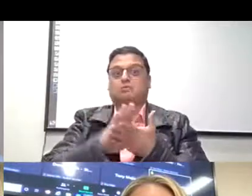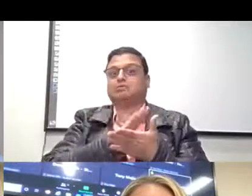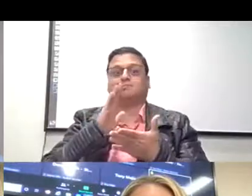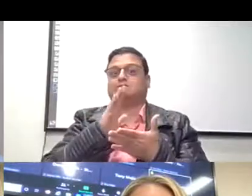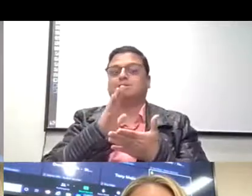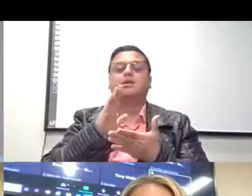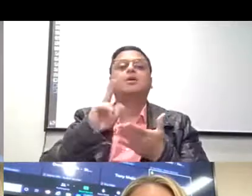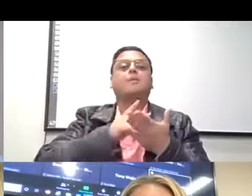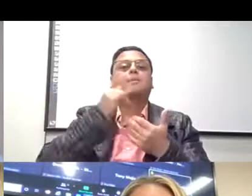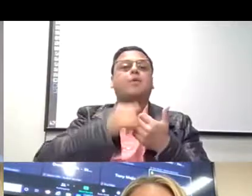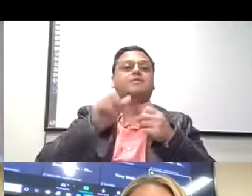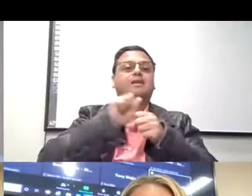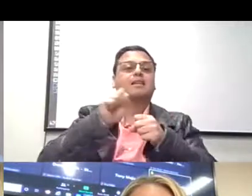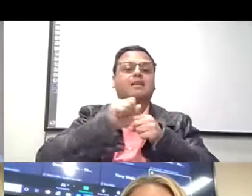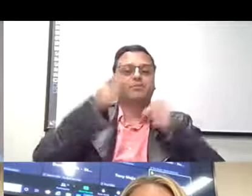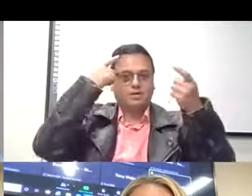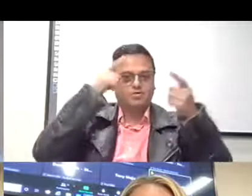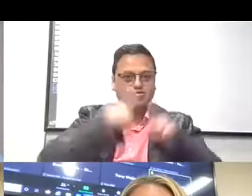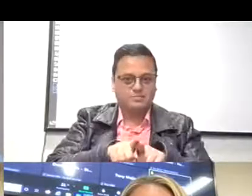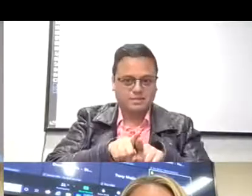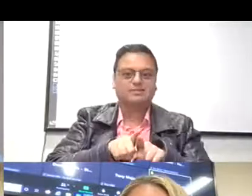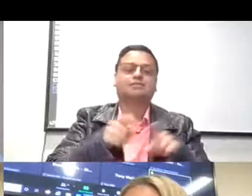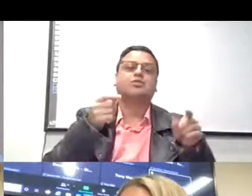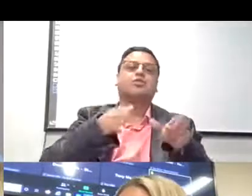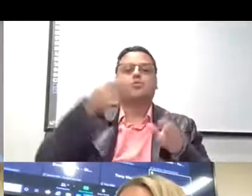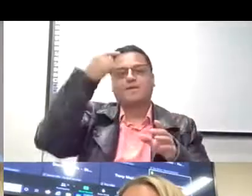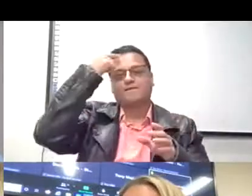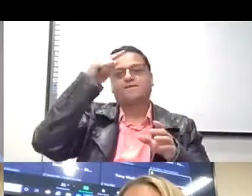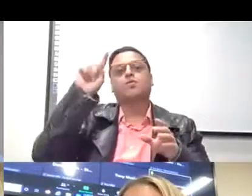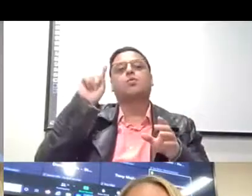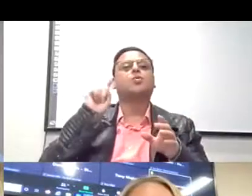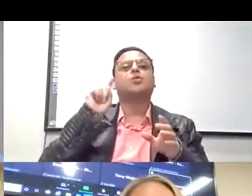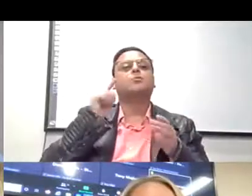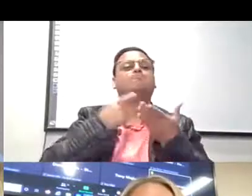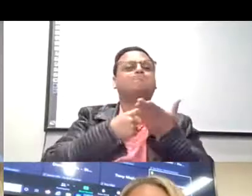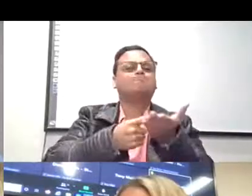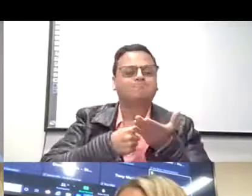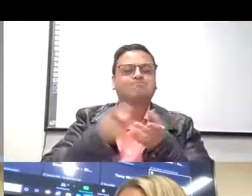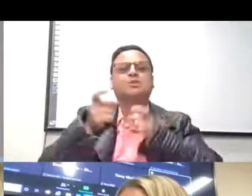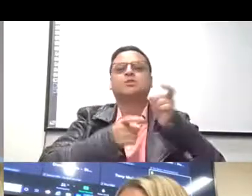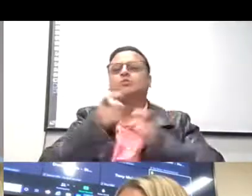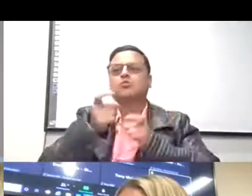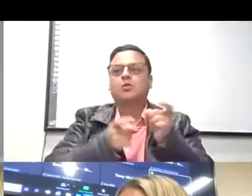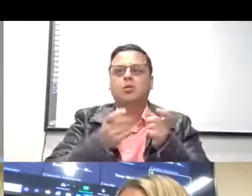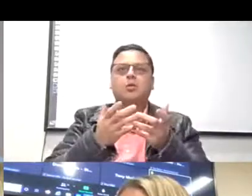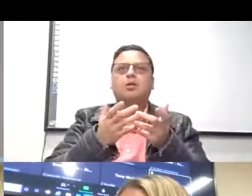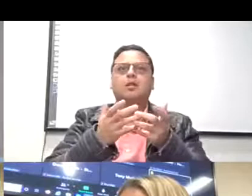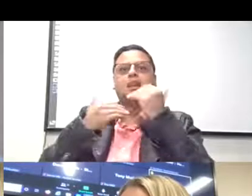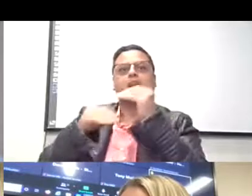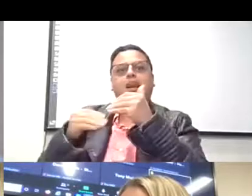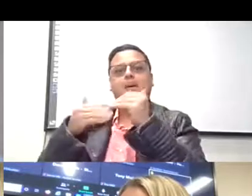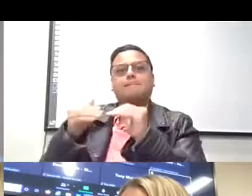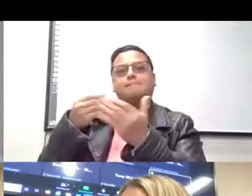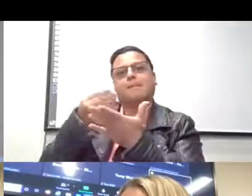Project labor agreement are a way to mitigate wage theft by ensuring